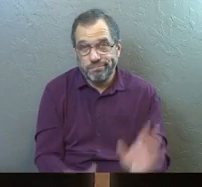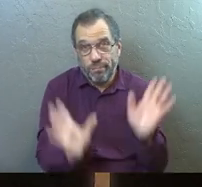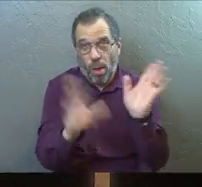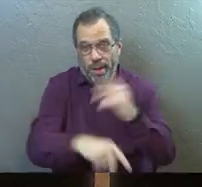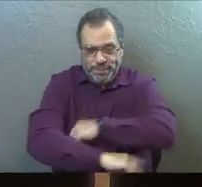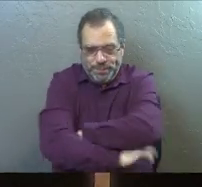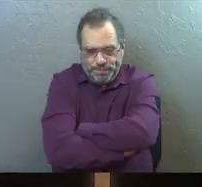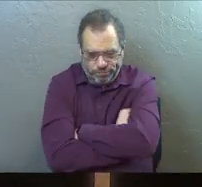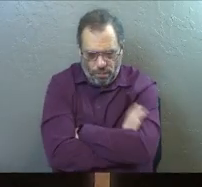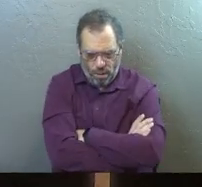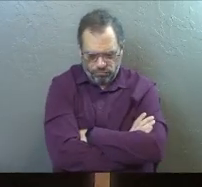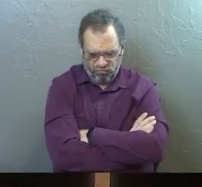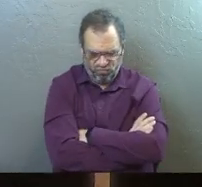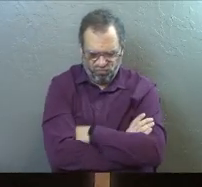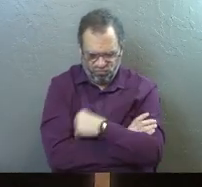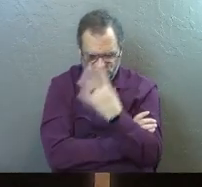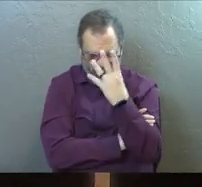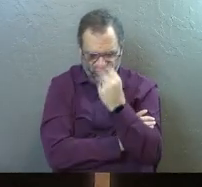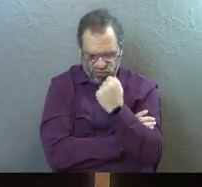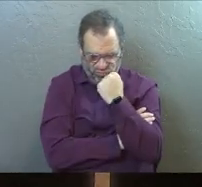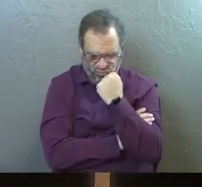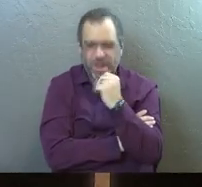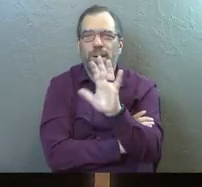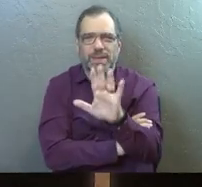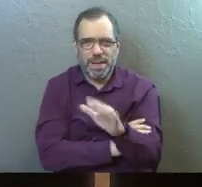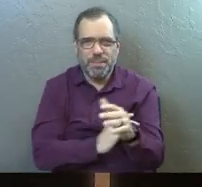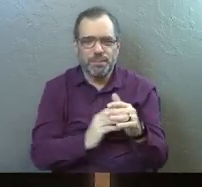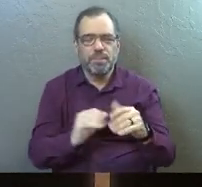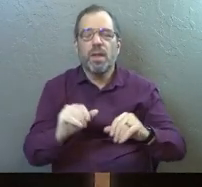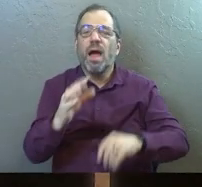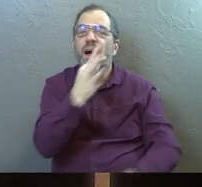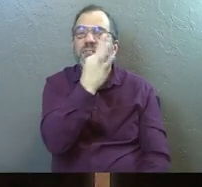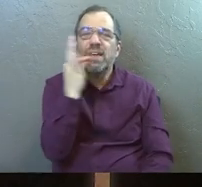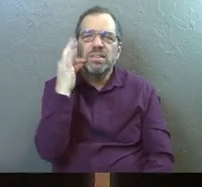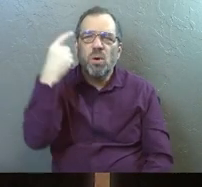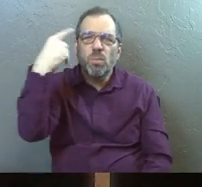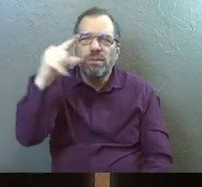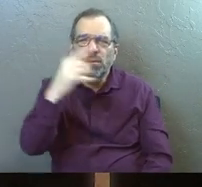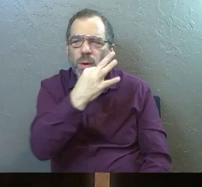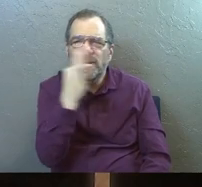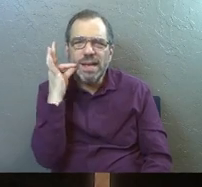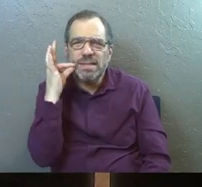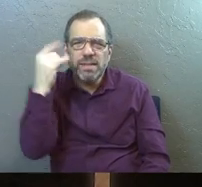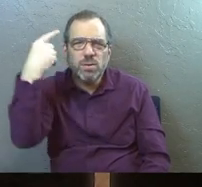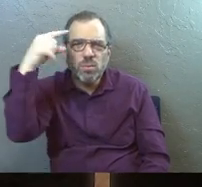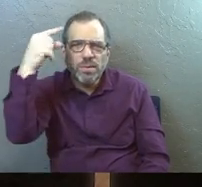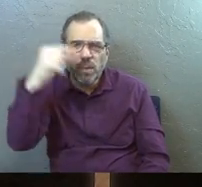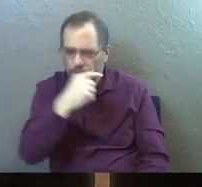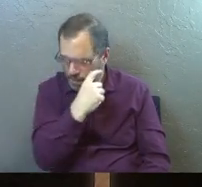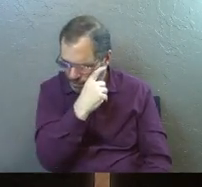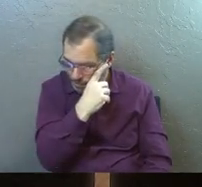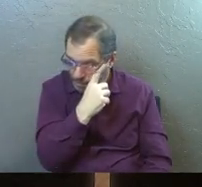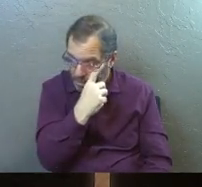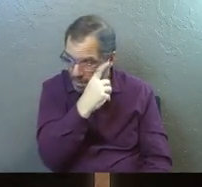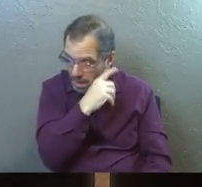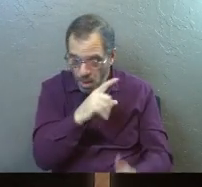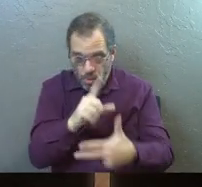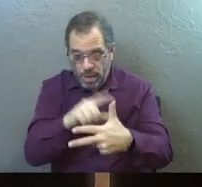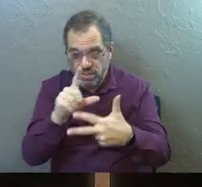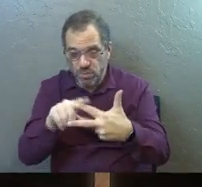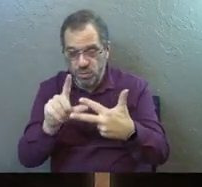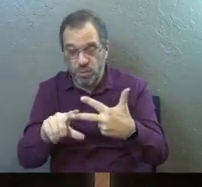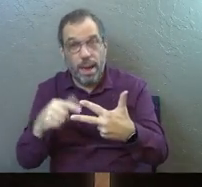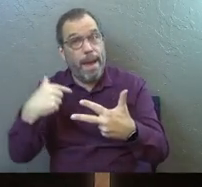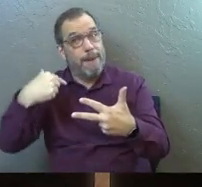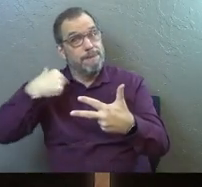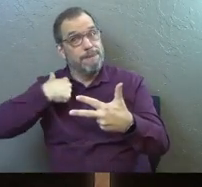for the next 3 minutes if you'd like. Next slide is fasting. Why do we do fasting? Here are three things